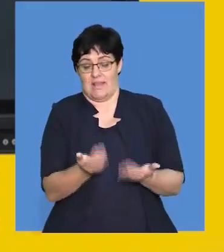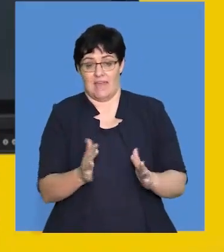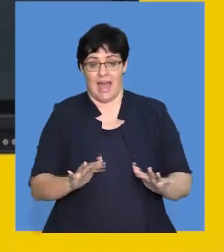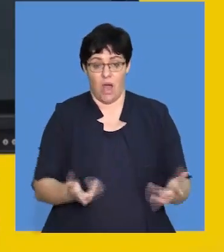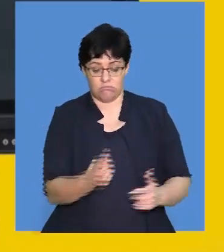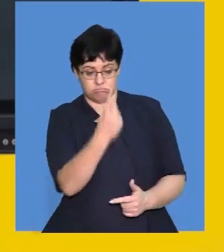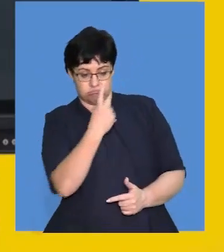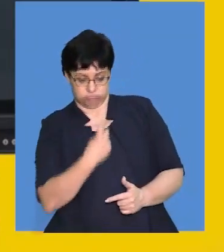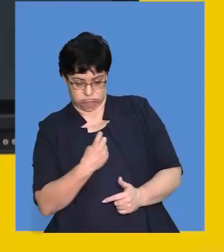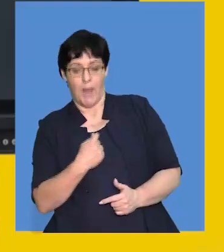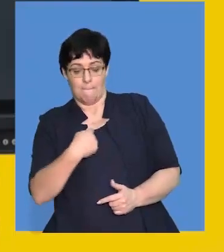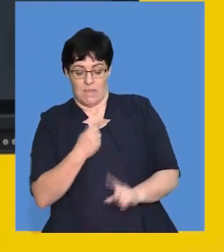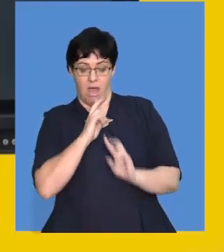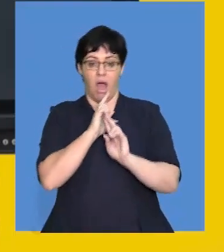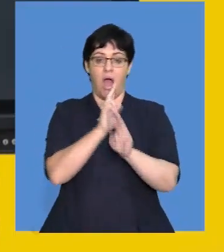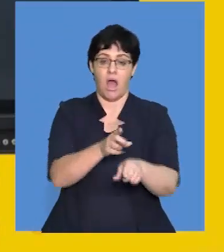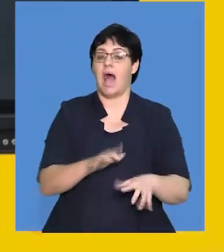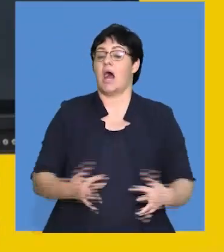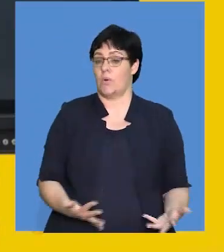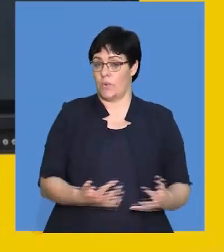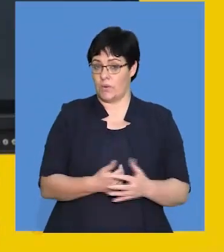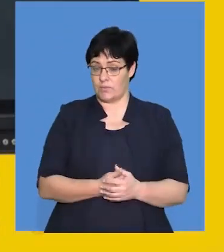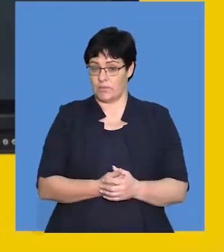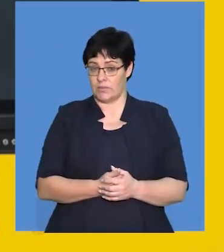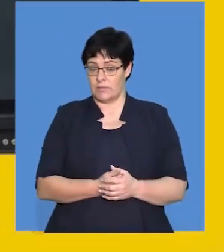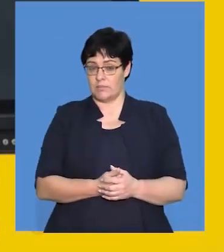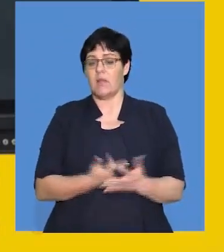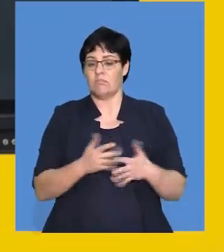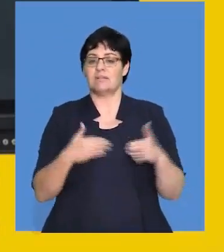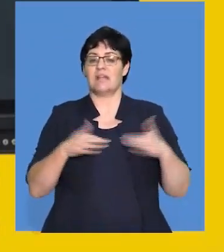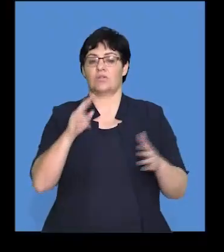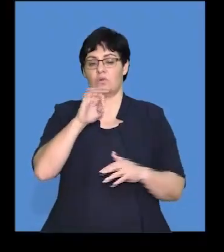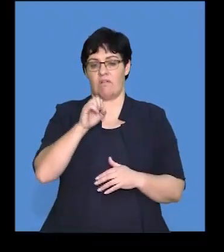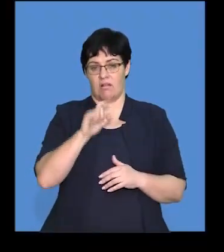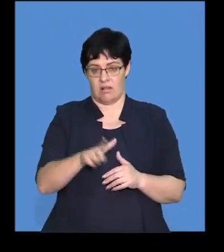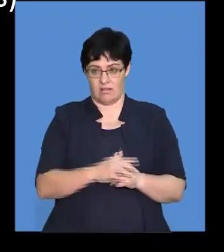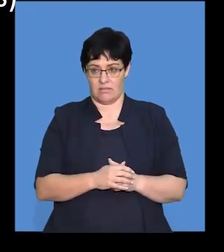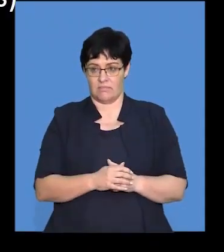how they expect you to respond. Let us start with the novel.